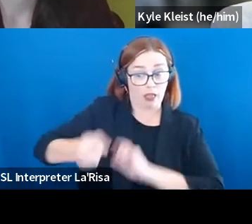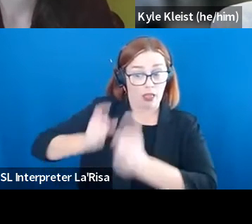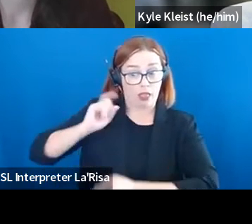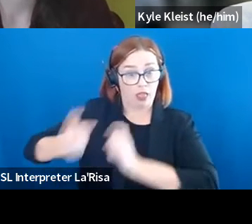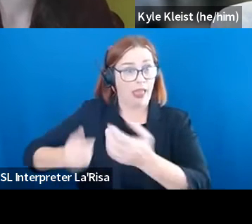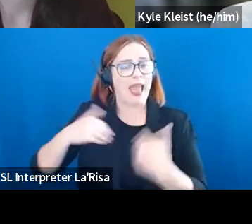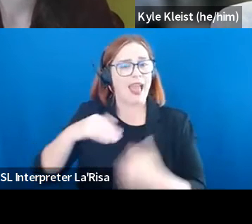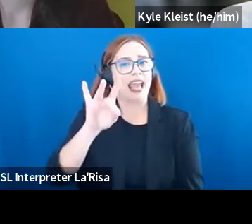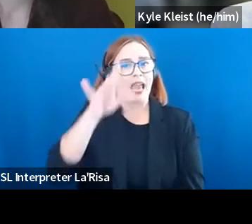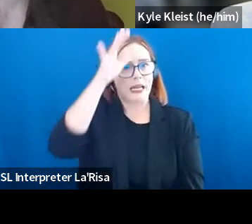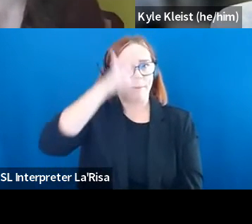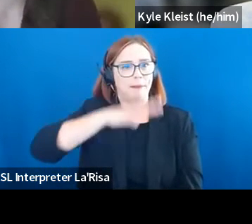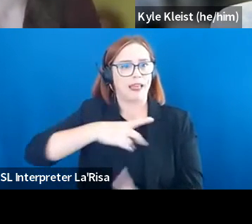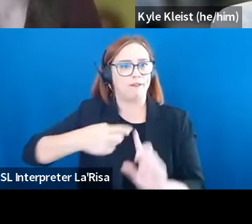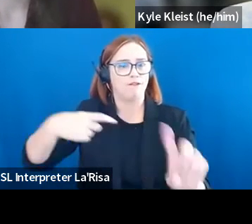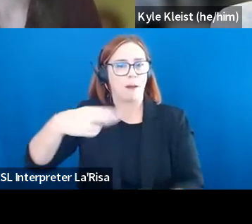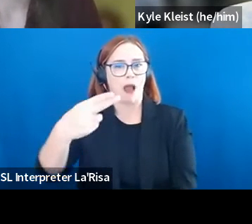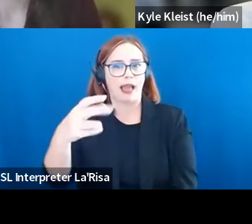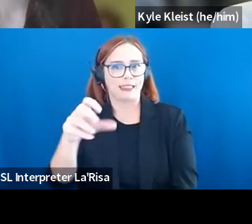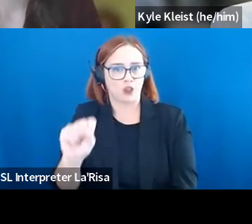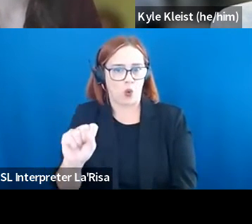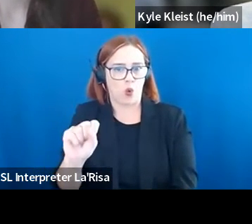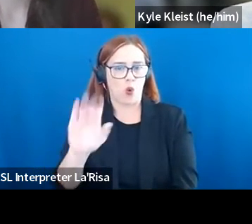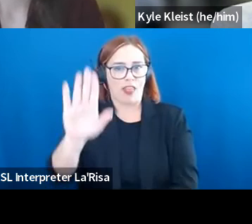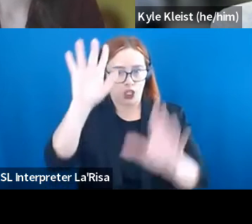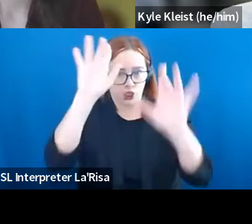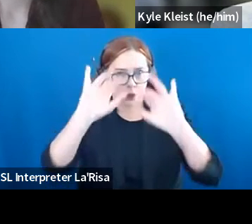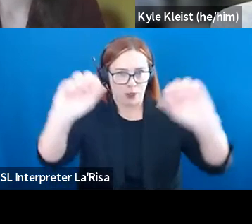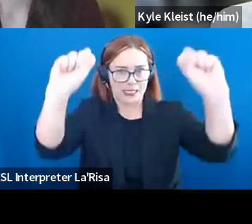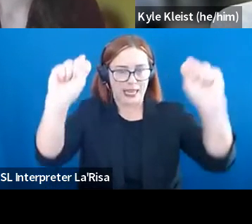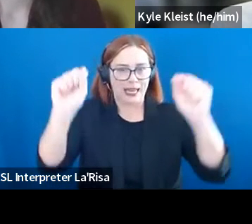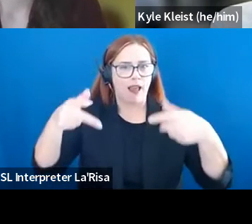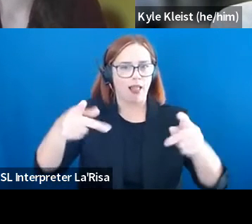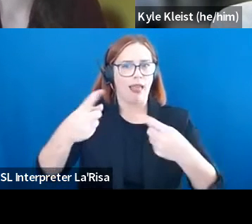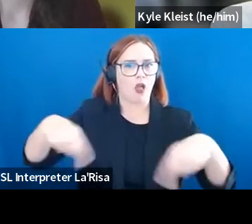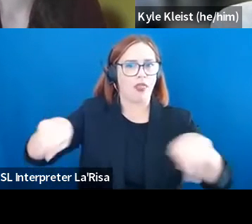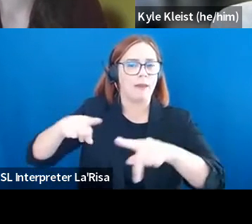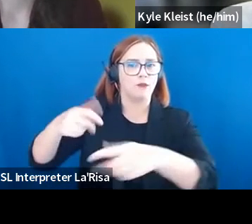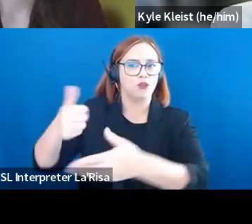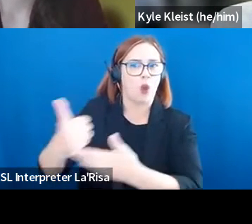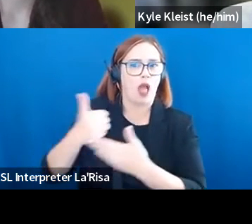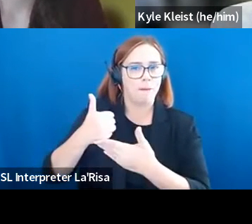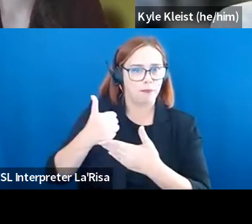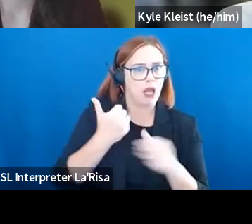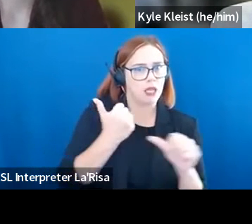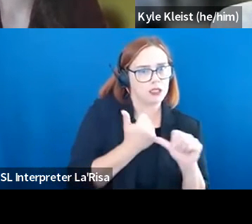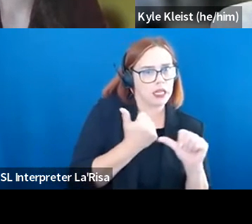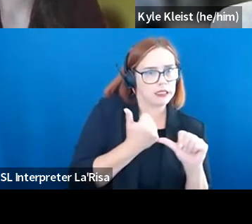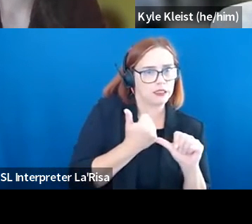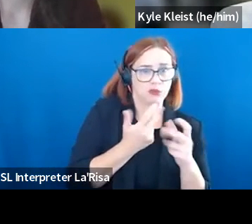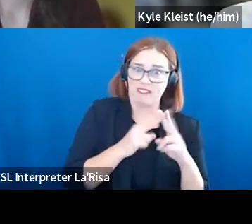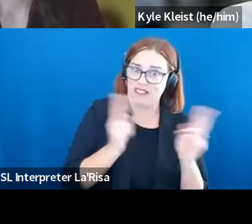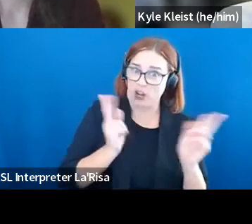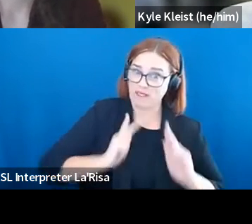let them assist us. You know, they were paying for it. So it was wonderful. It was quite a very physical day. You imagine